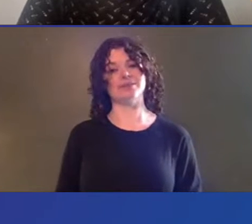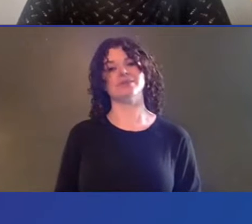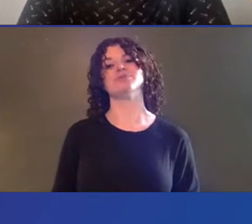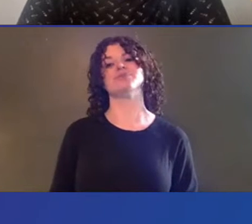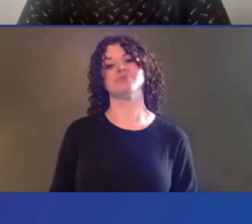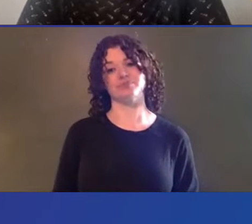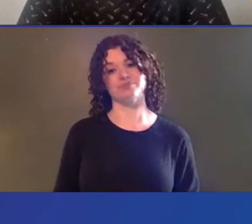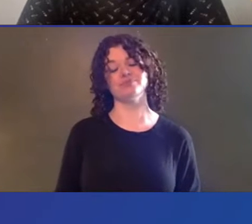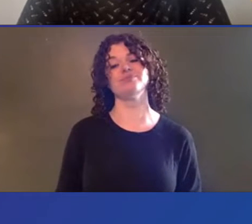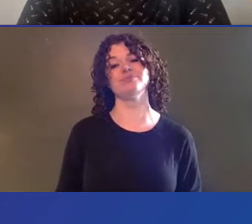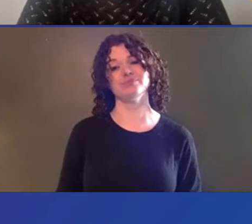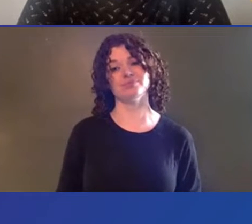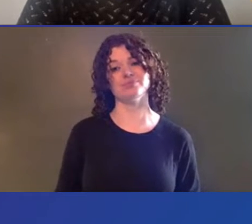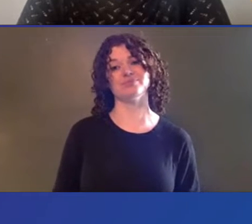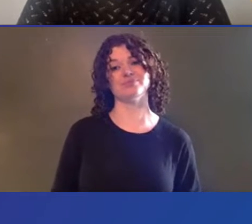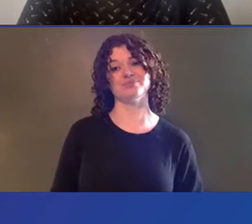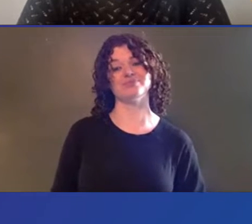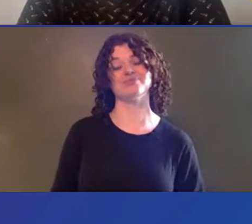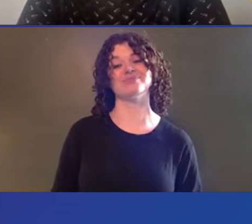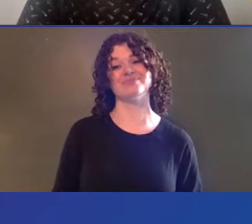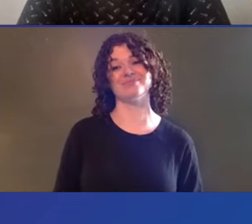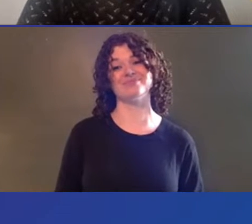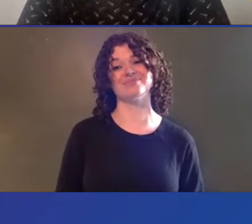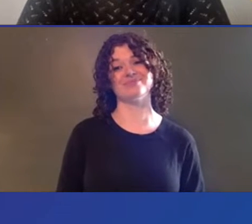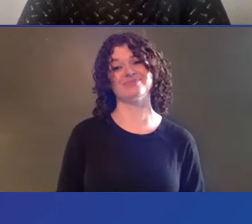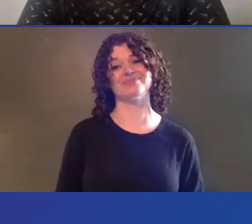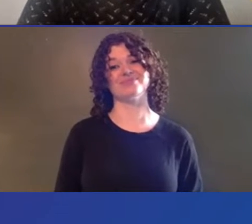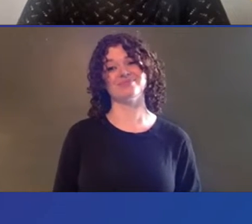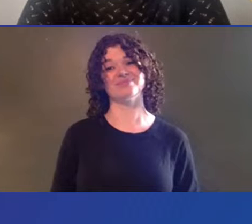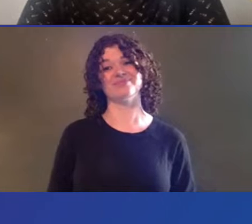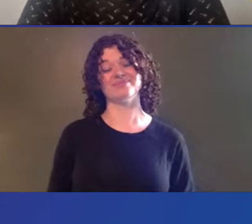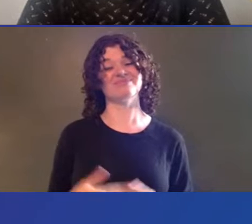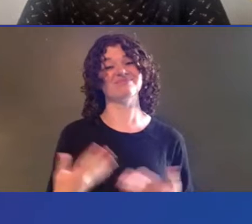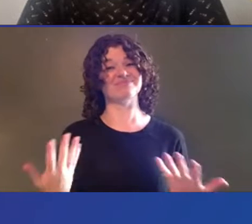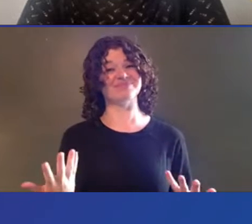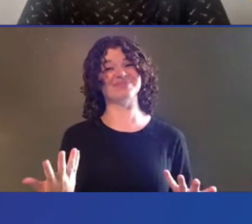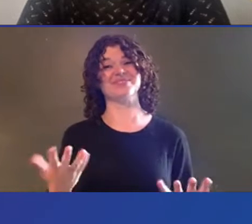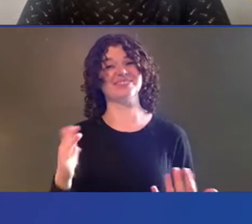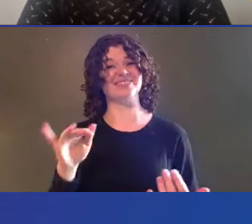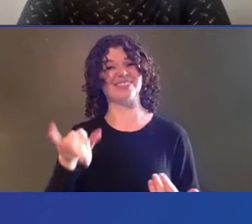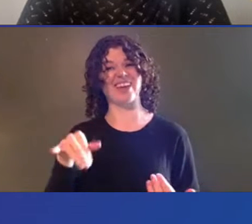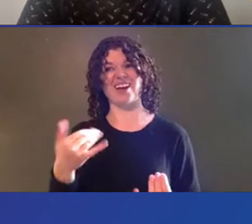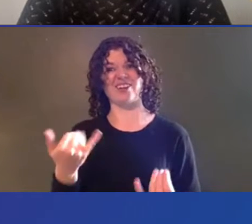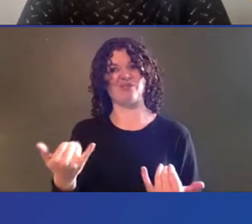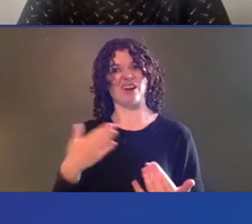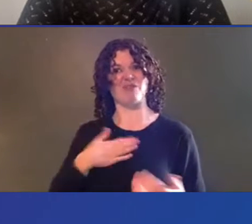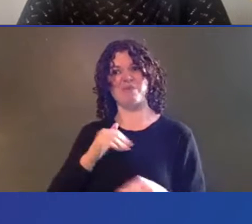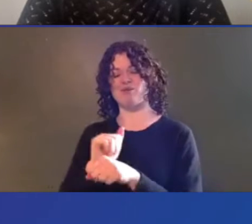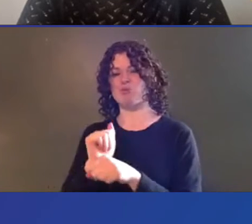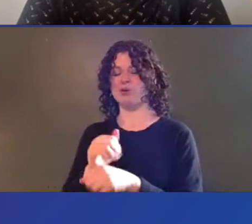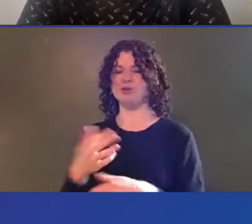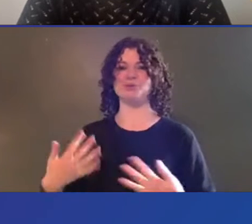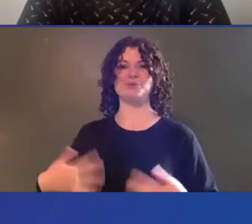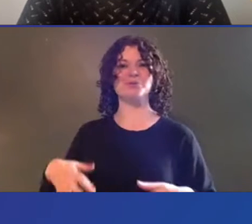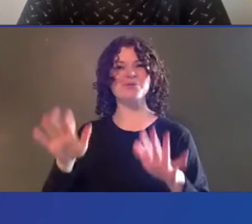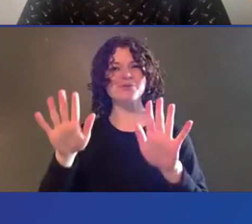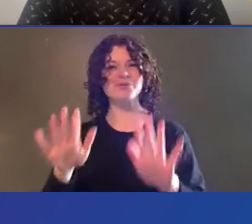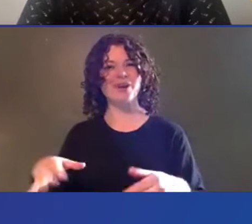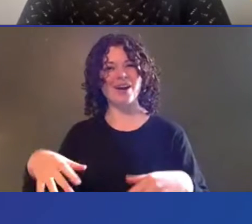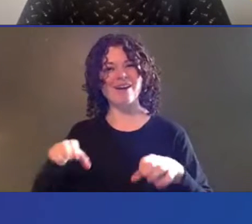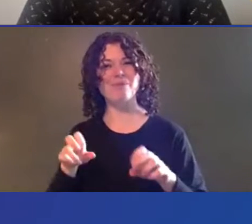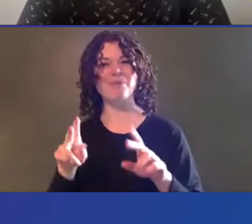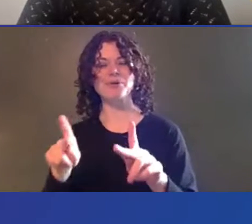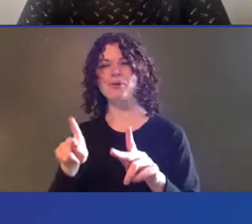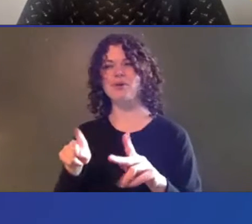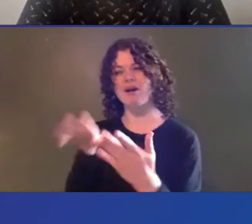model. So I think this is a great opportunity to learn how this type of